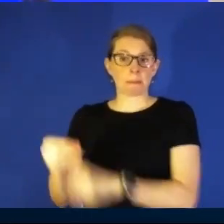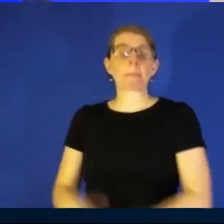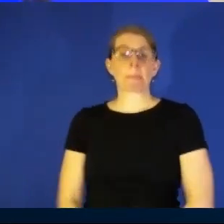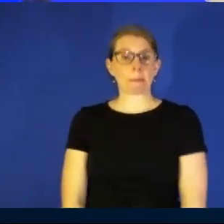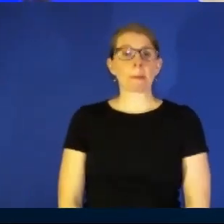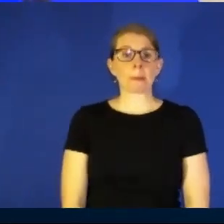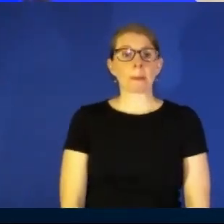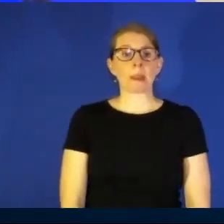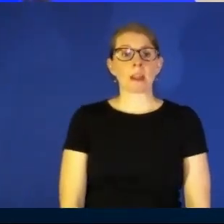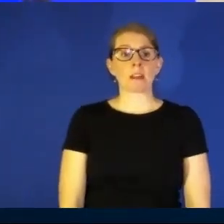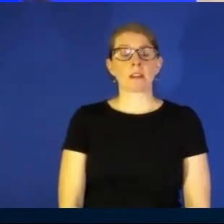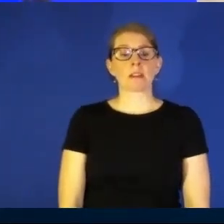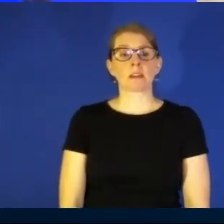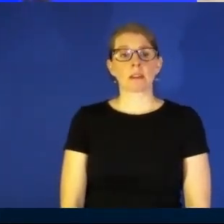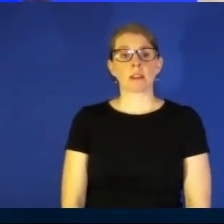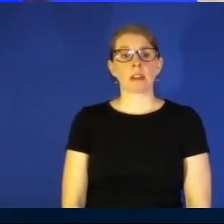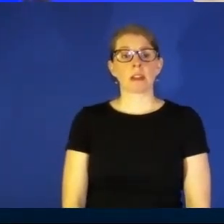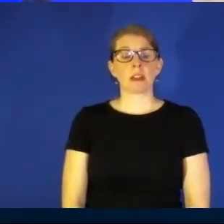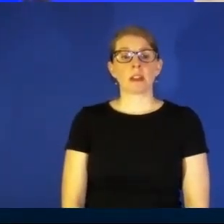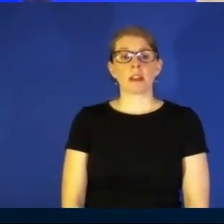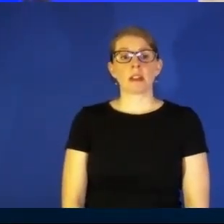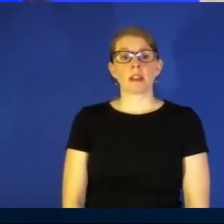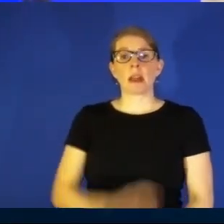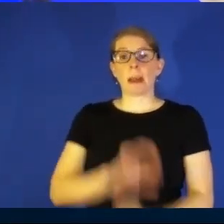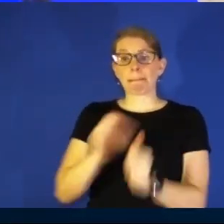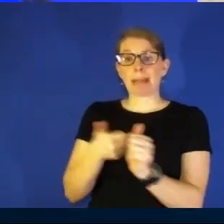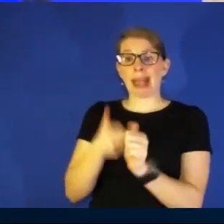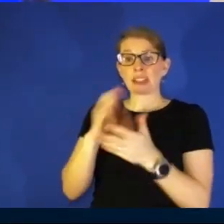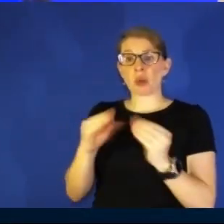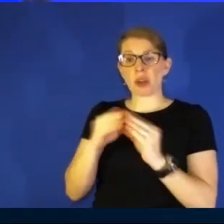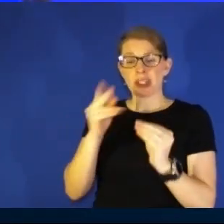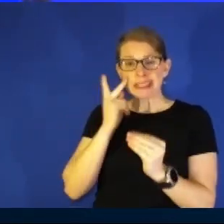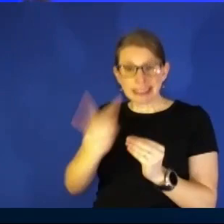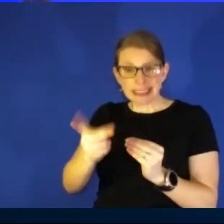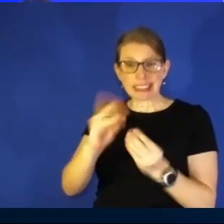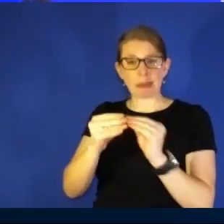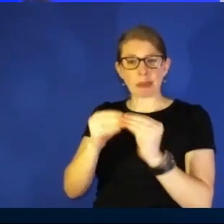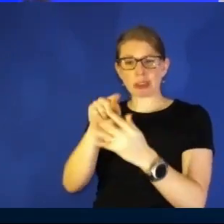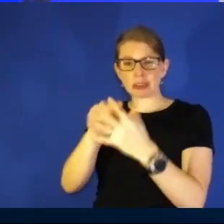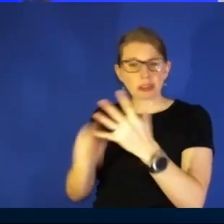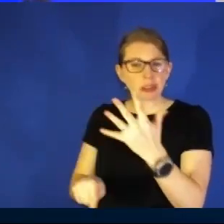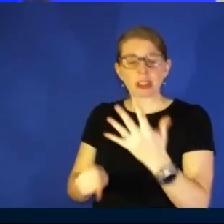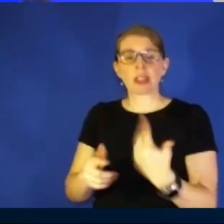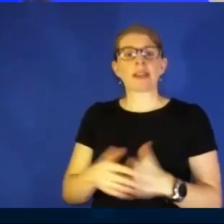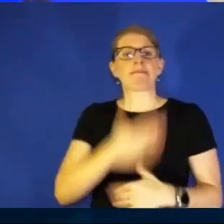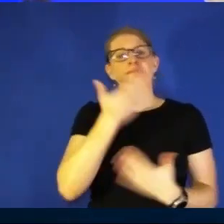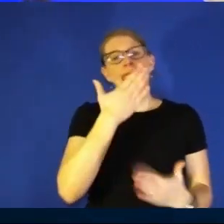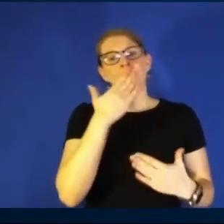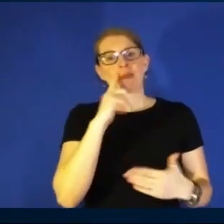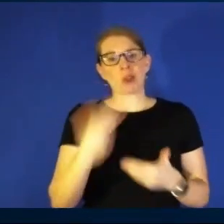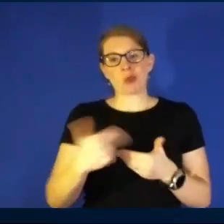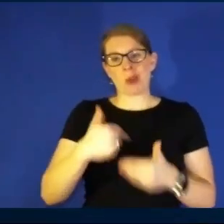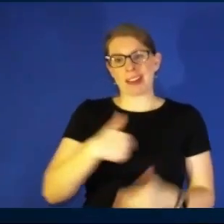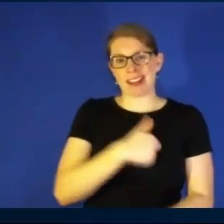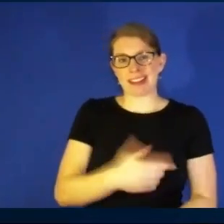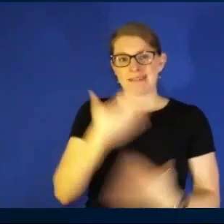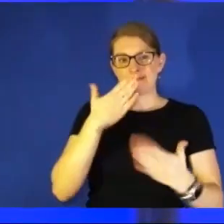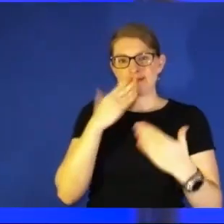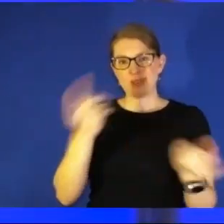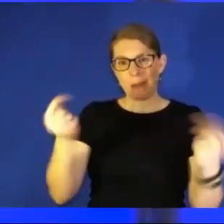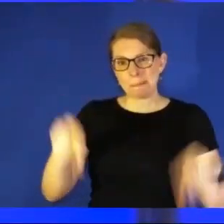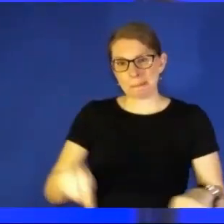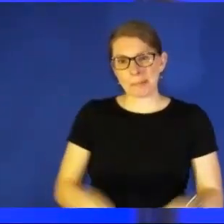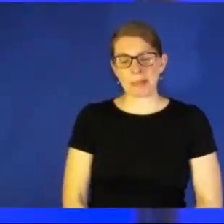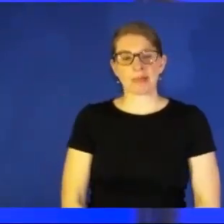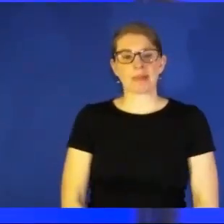there's a backstory when you see those numbers. Thank you all so much for joining us. Thank you for being here. And if